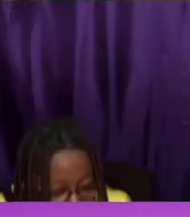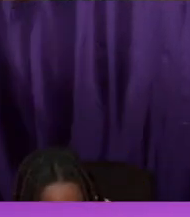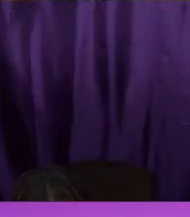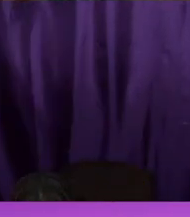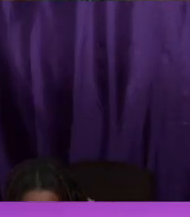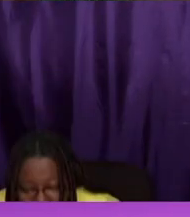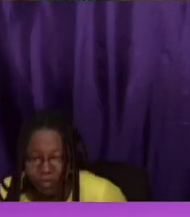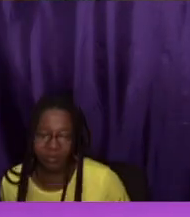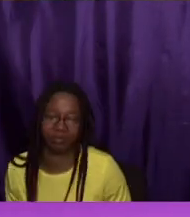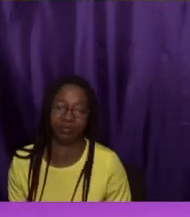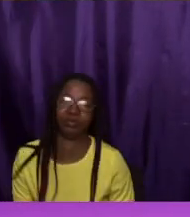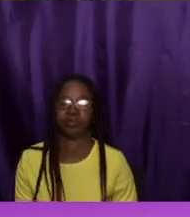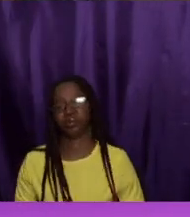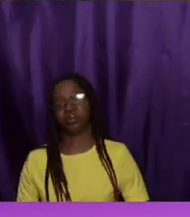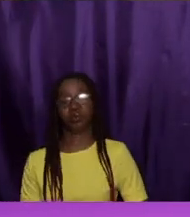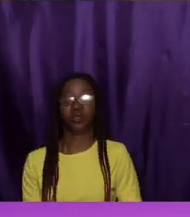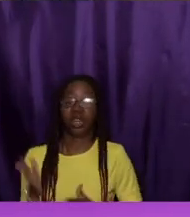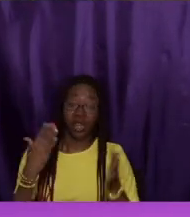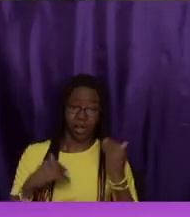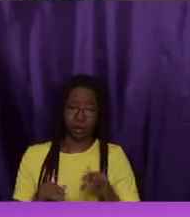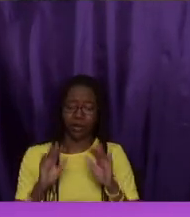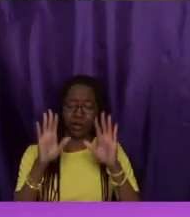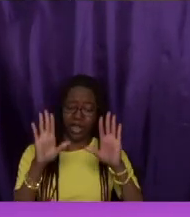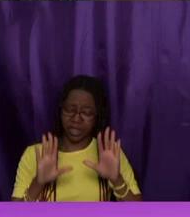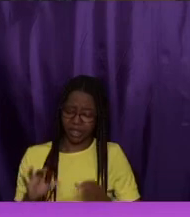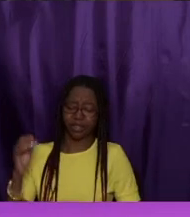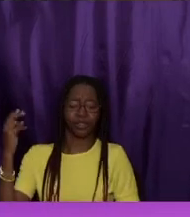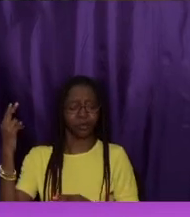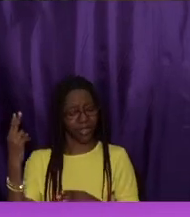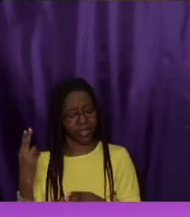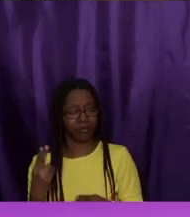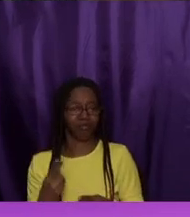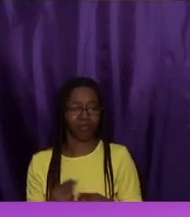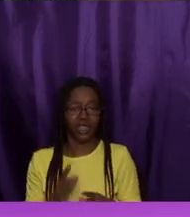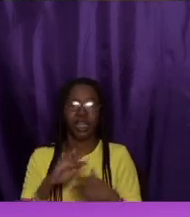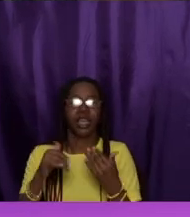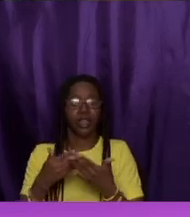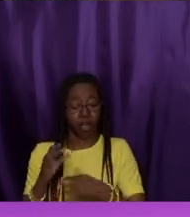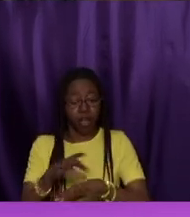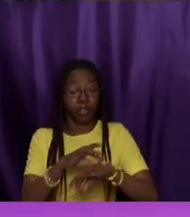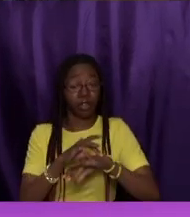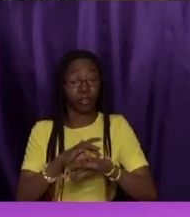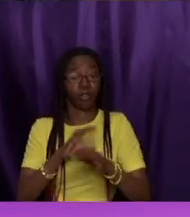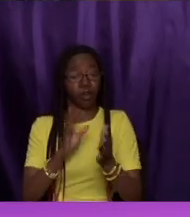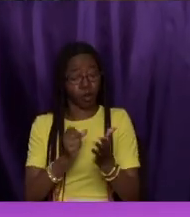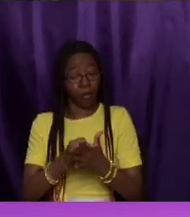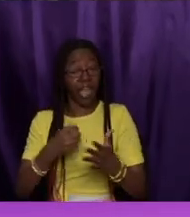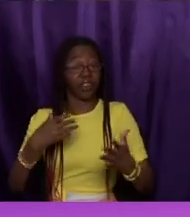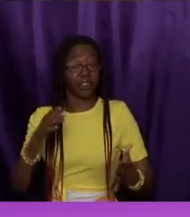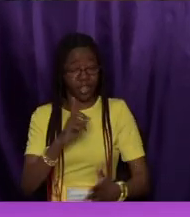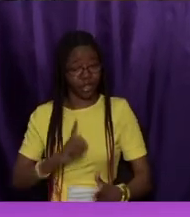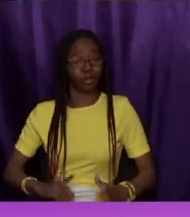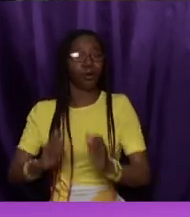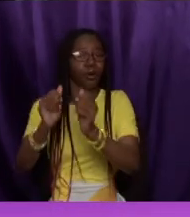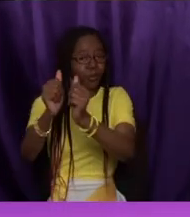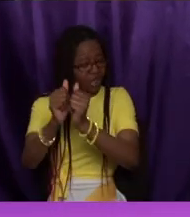Come on, how excellent is your name in all the earth. Oh, magnify the Lord with